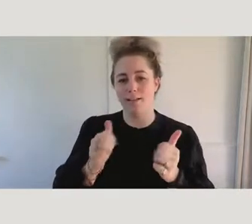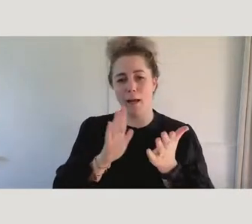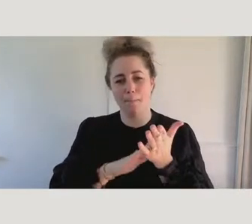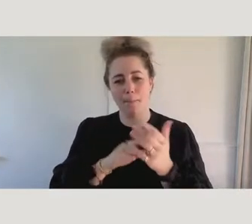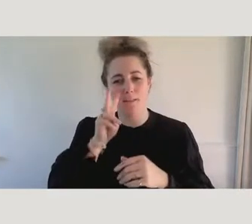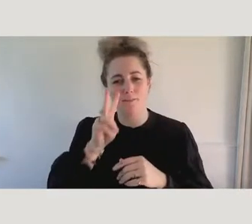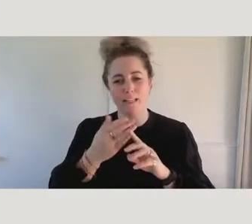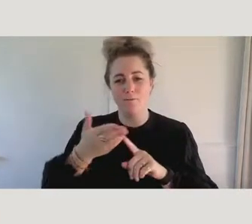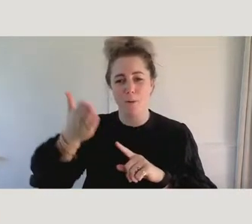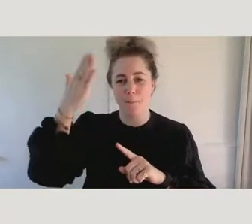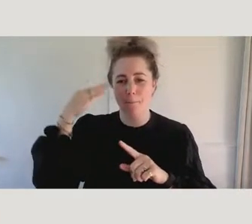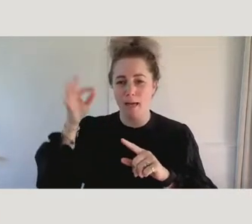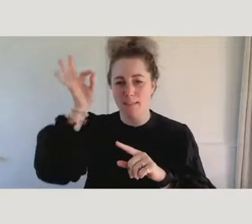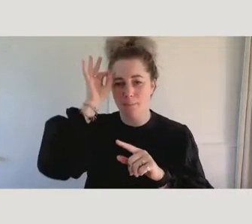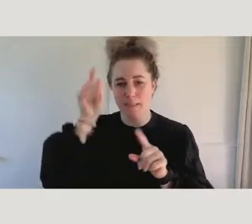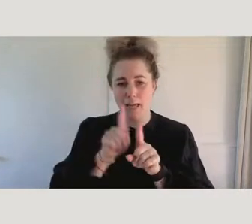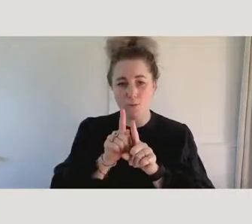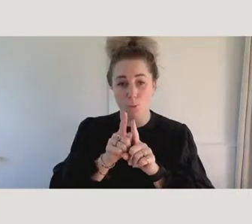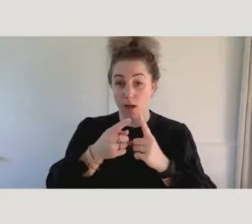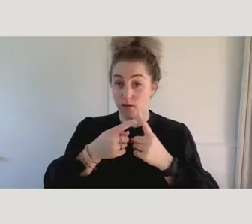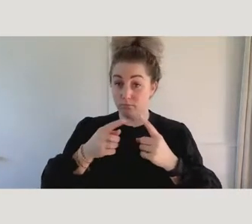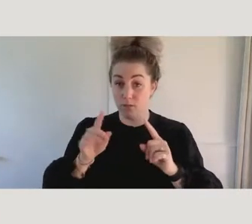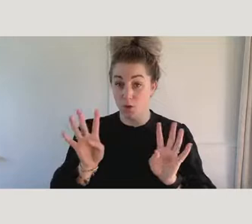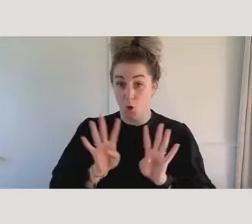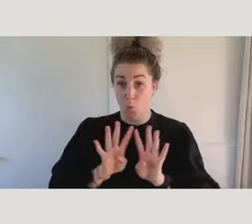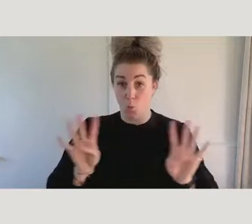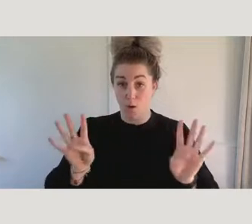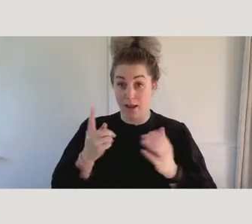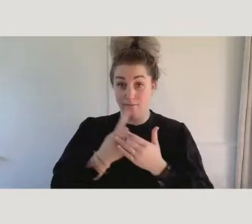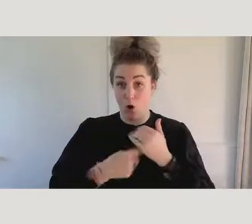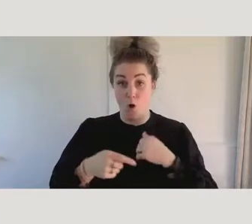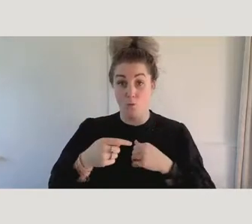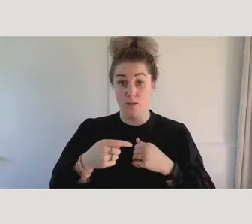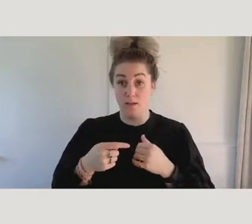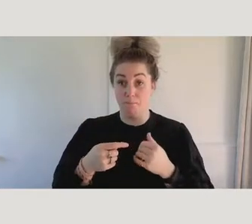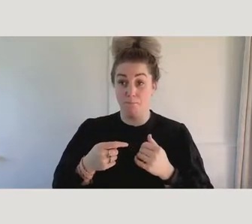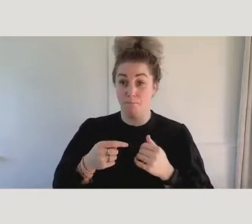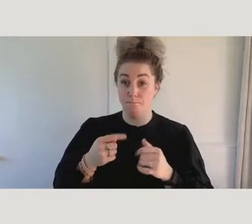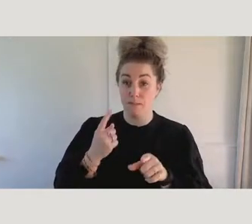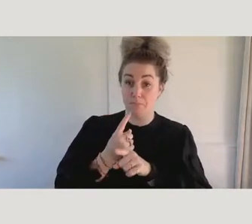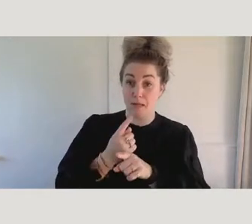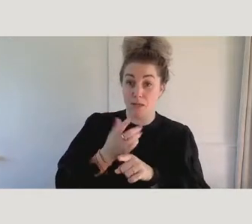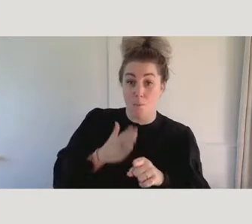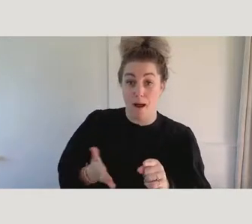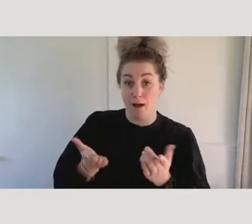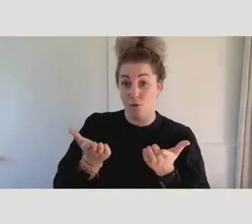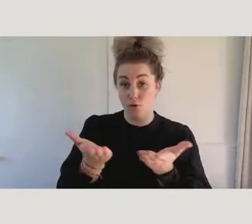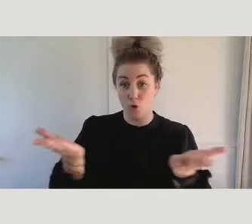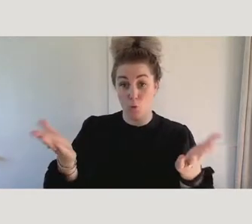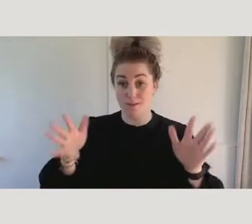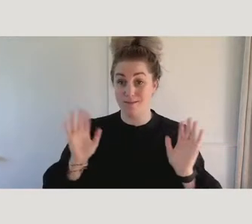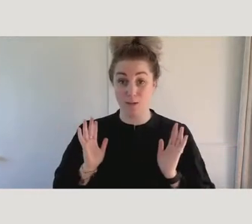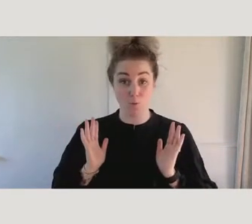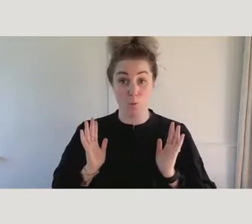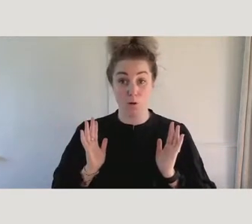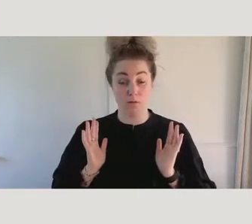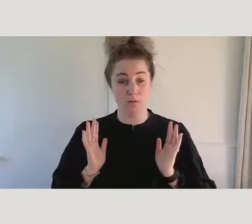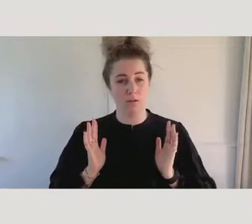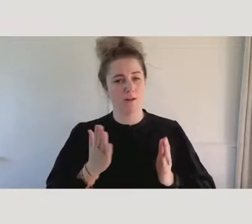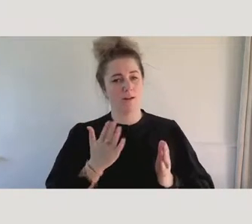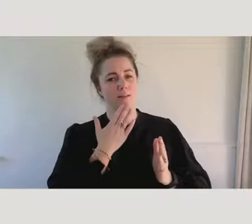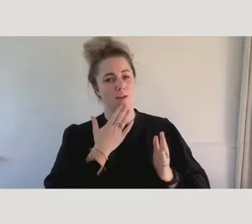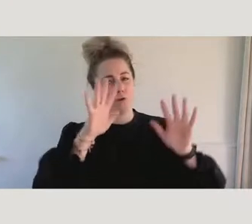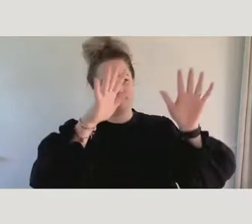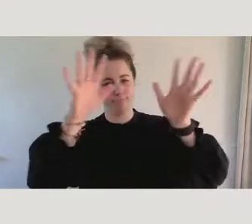here we've only ever been your spokespeople thank you thank you proud of